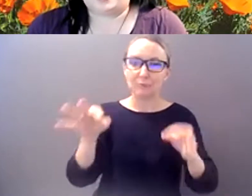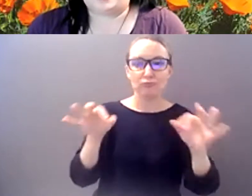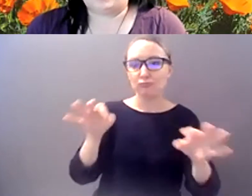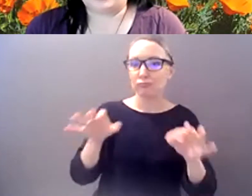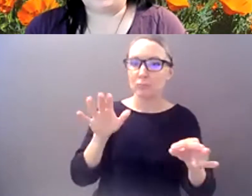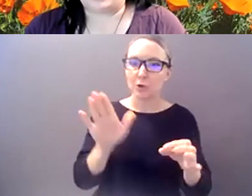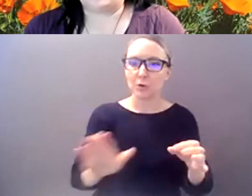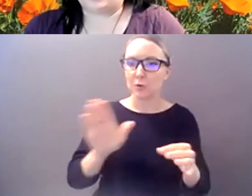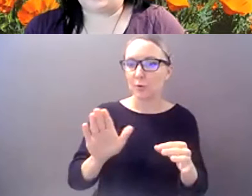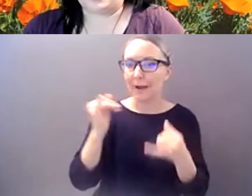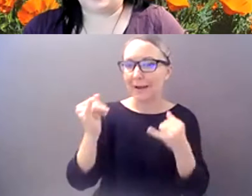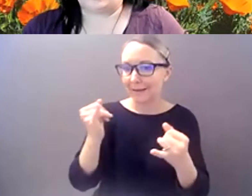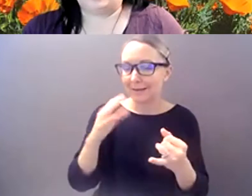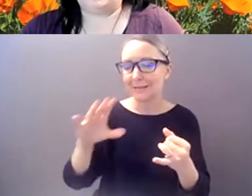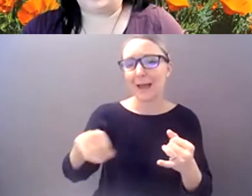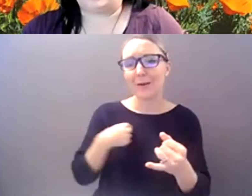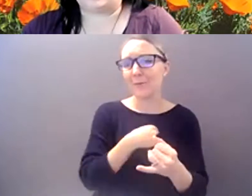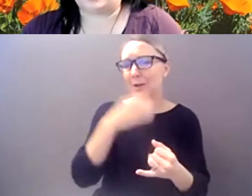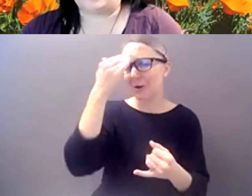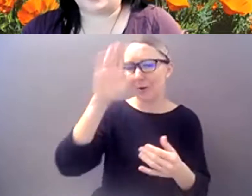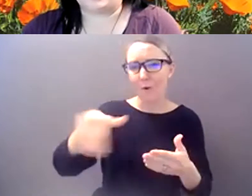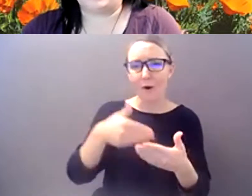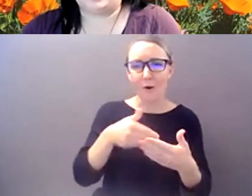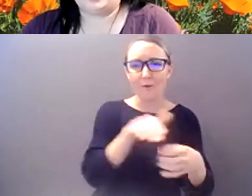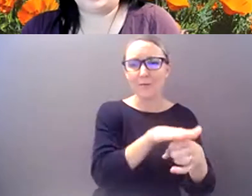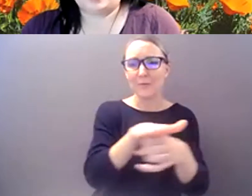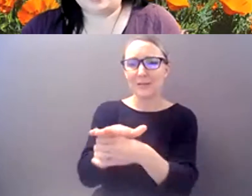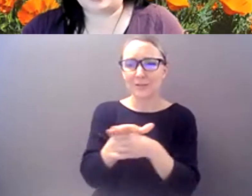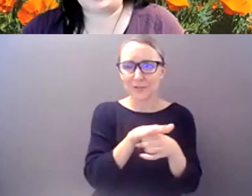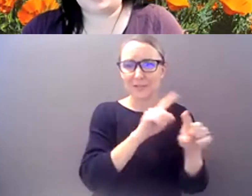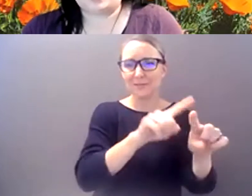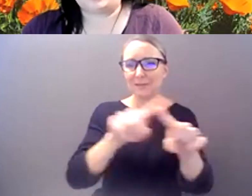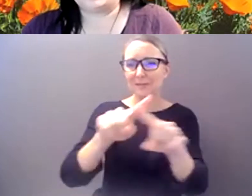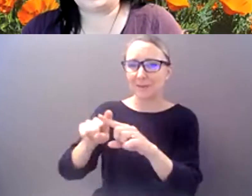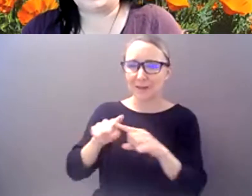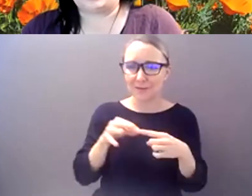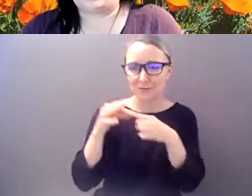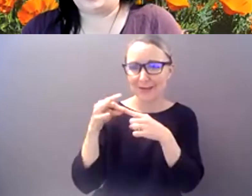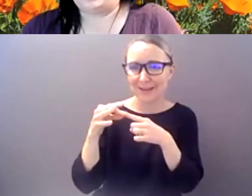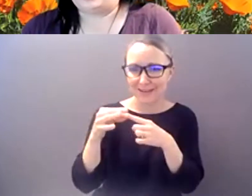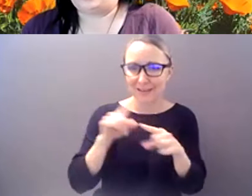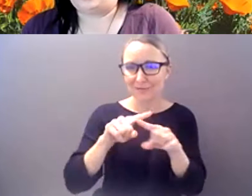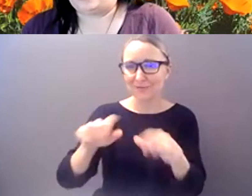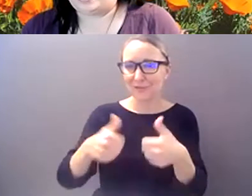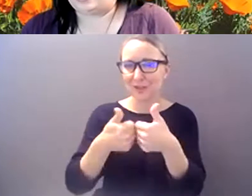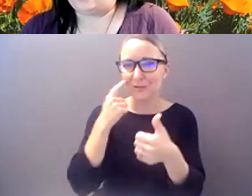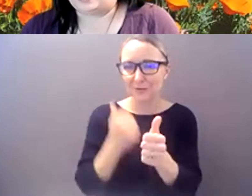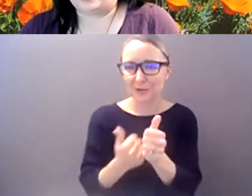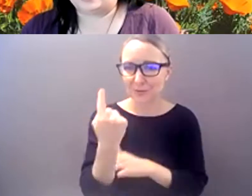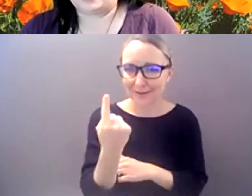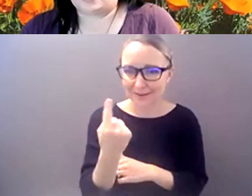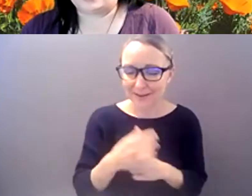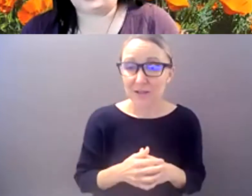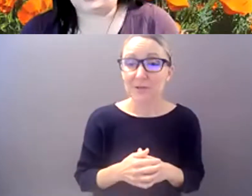understand that every region was also unique as well. And there's some different challenges that may be posed. So, piggybacking off of